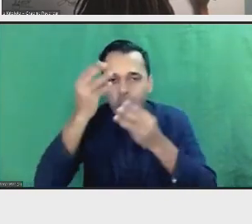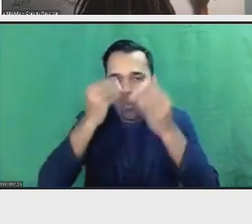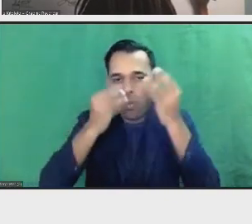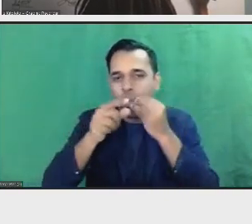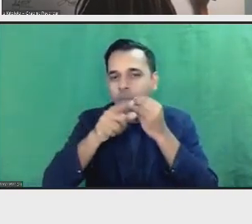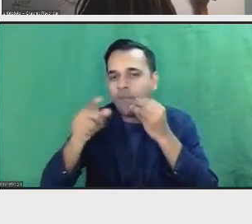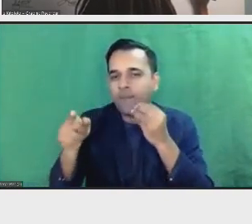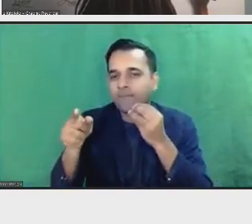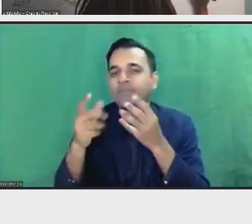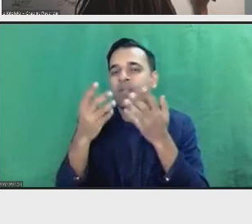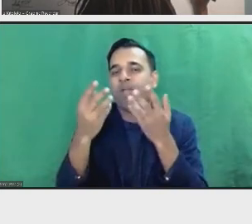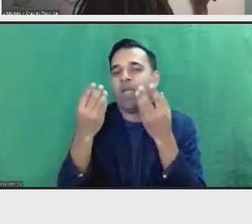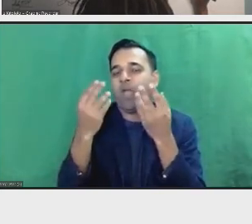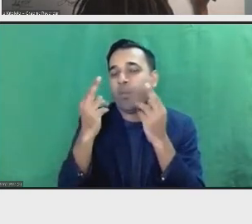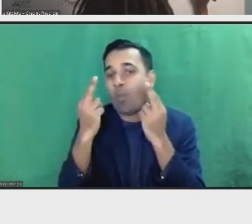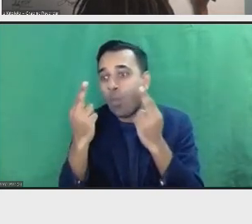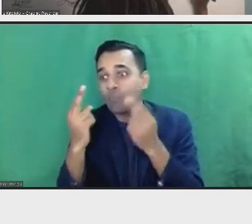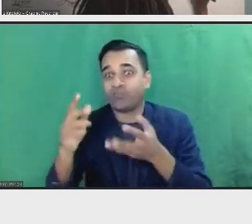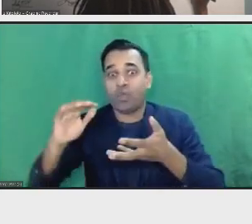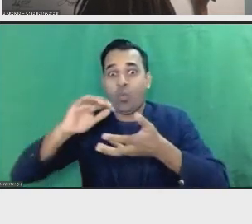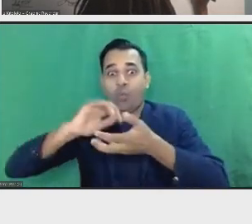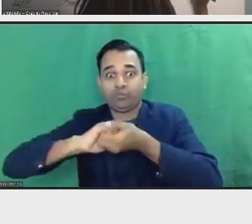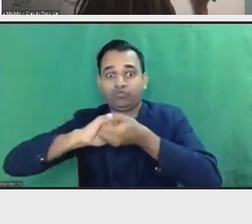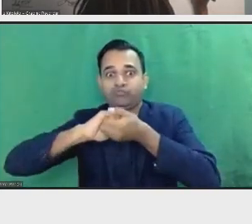also help implementing the new